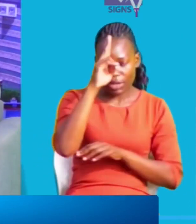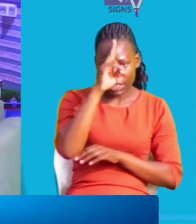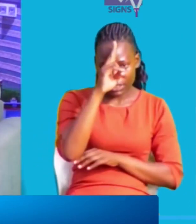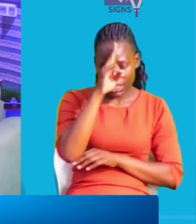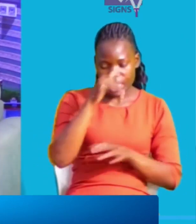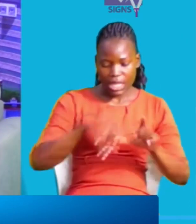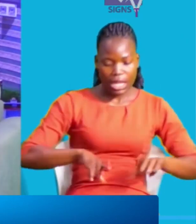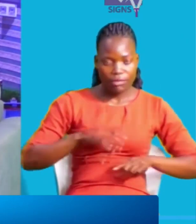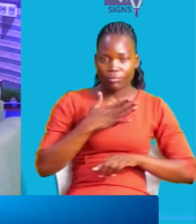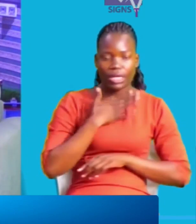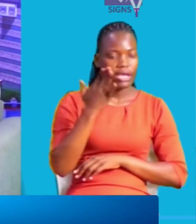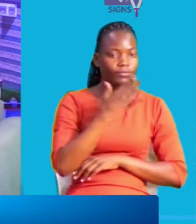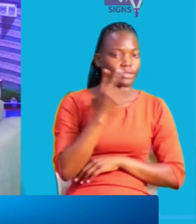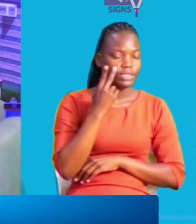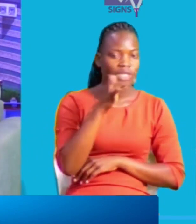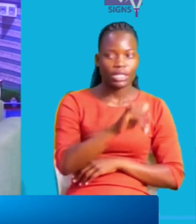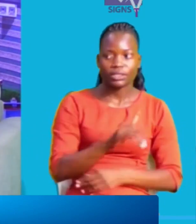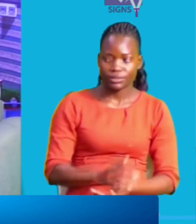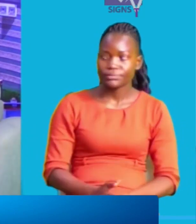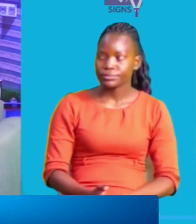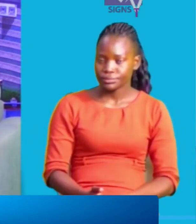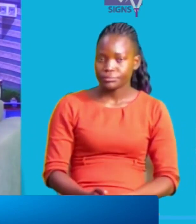life. Yeah. Hakuna.